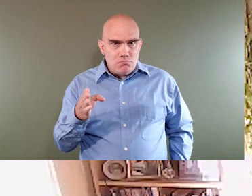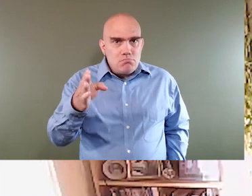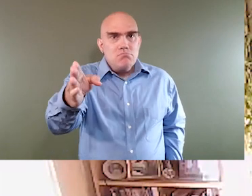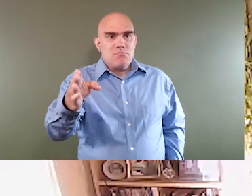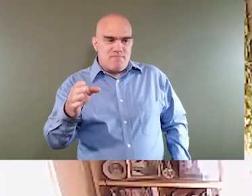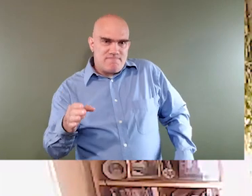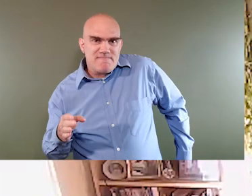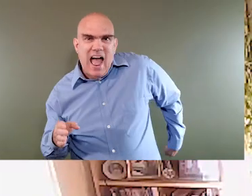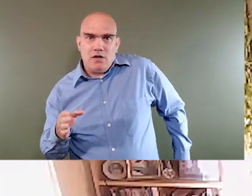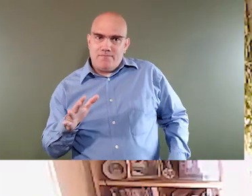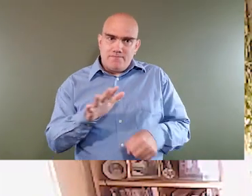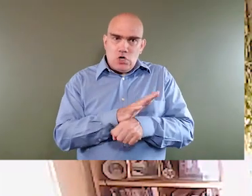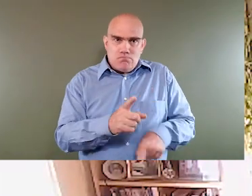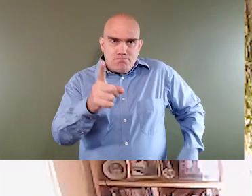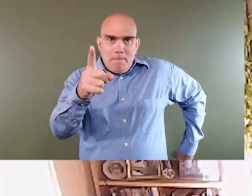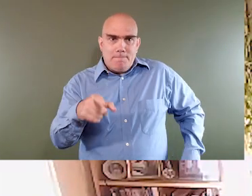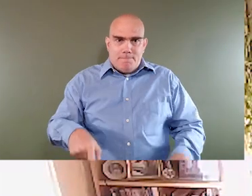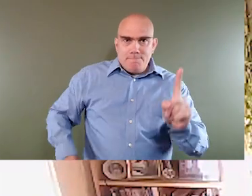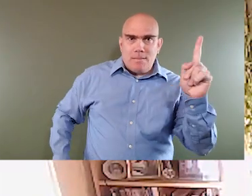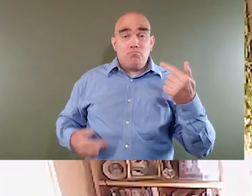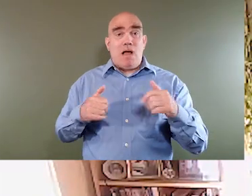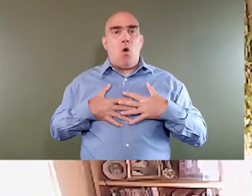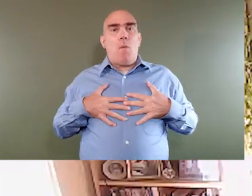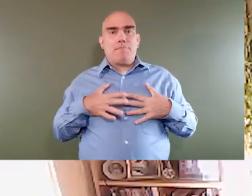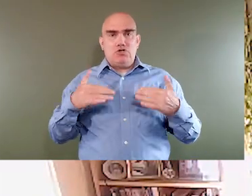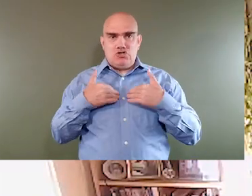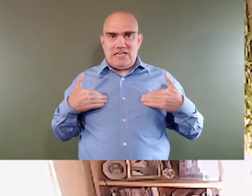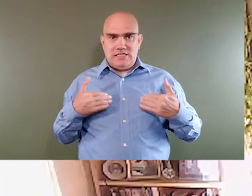opposite directions, trying to open up your chest.